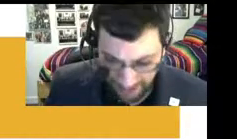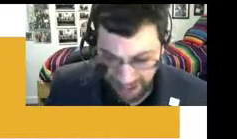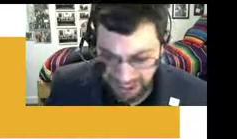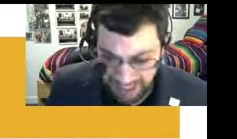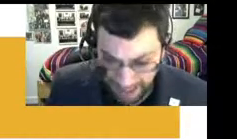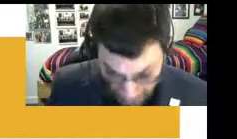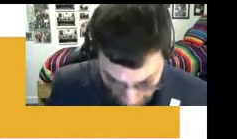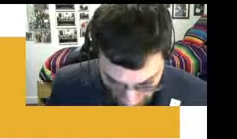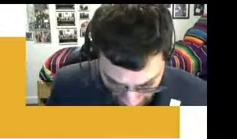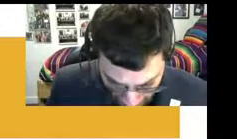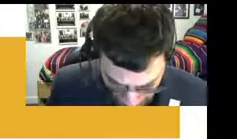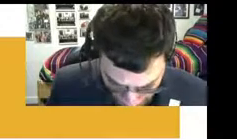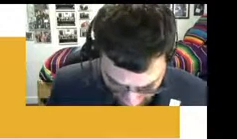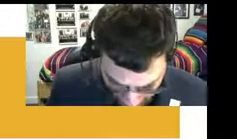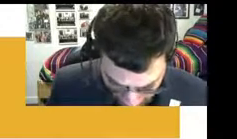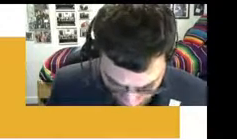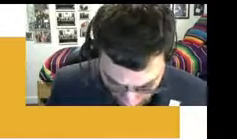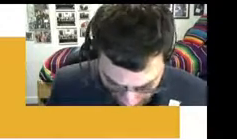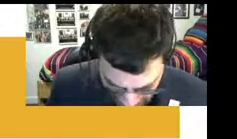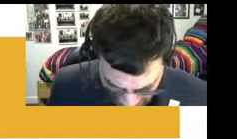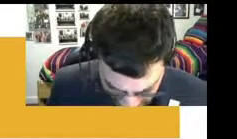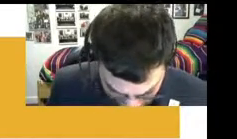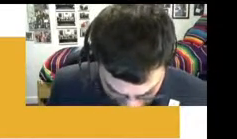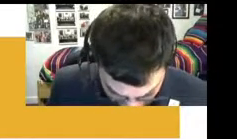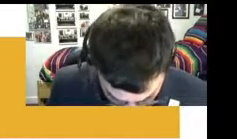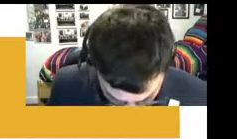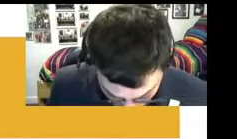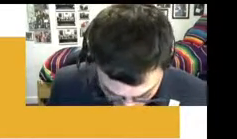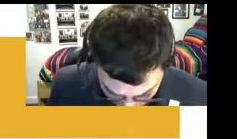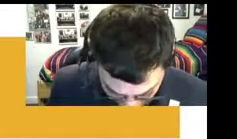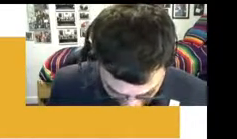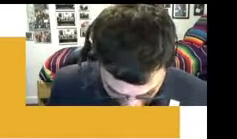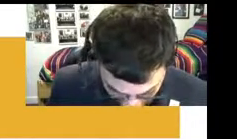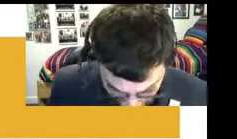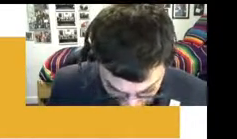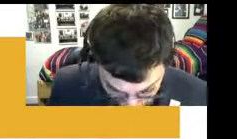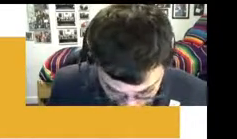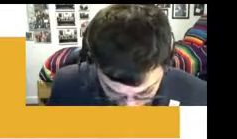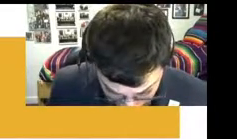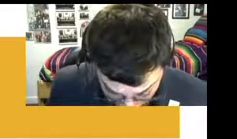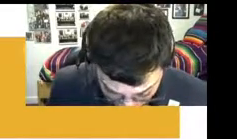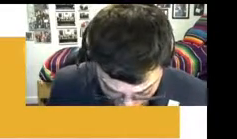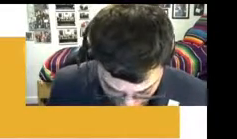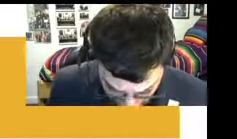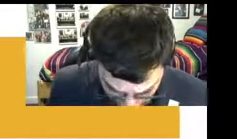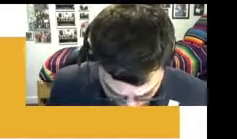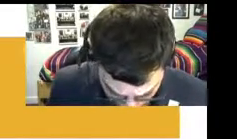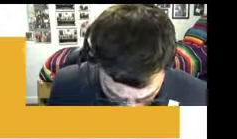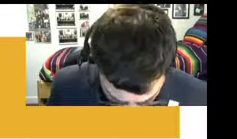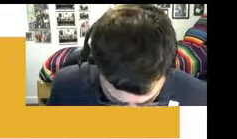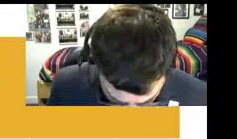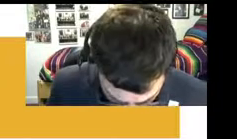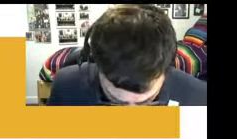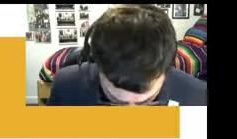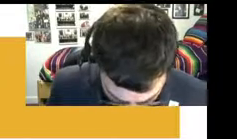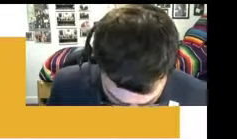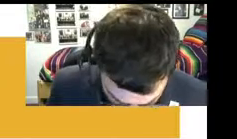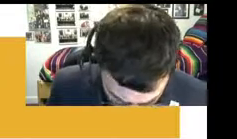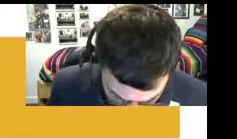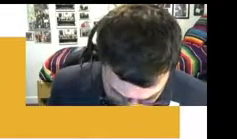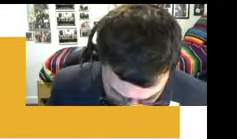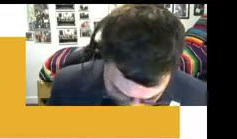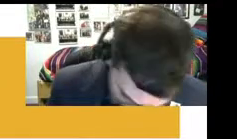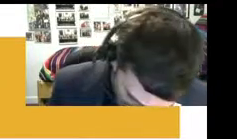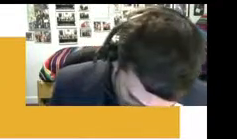speak, and she said, I'm shortening the story, but she said that when a congregant who had a disability was